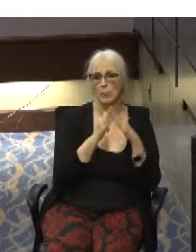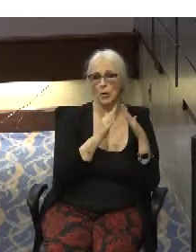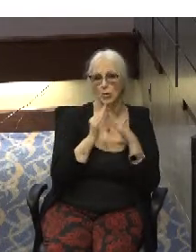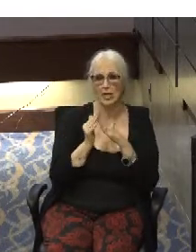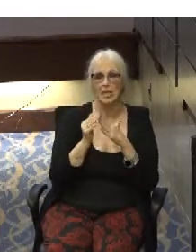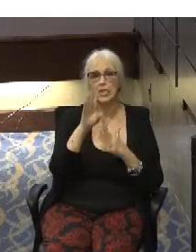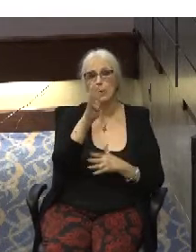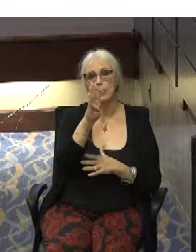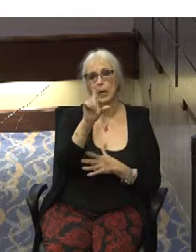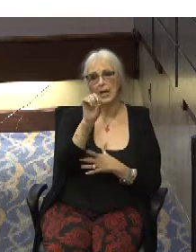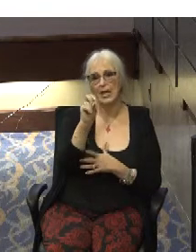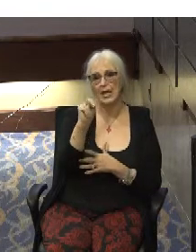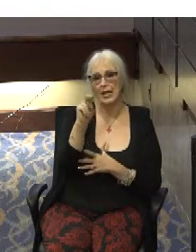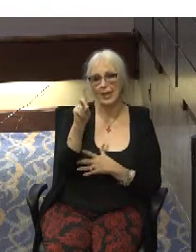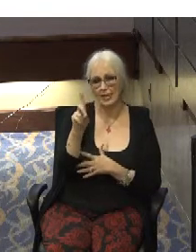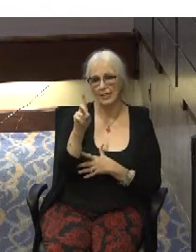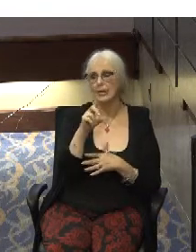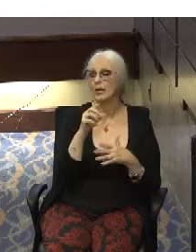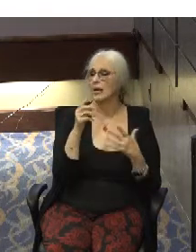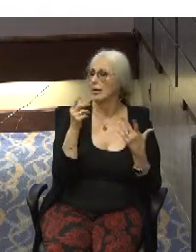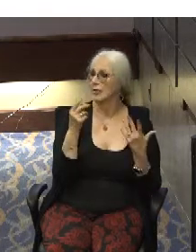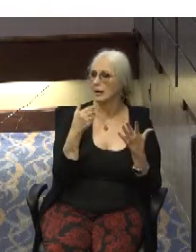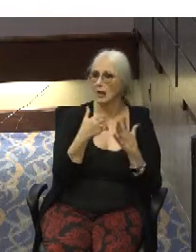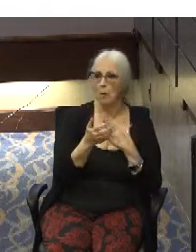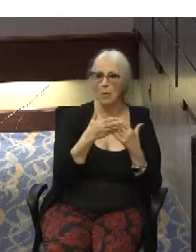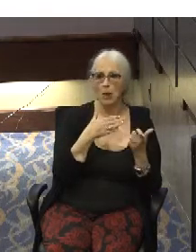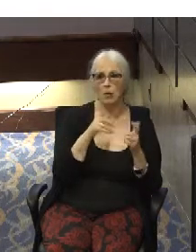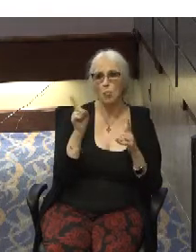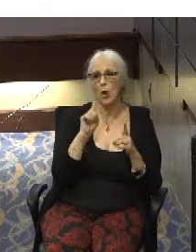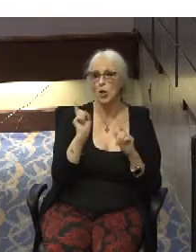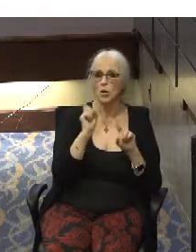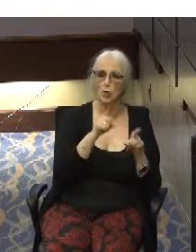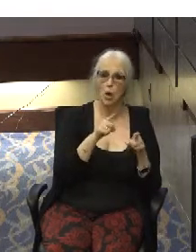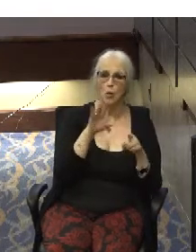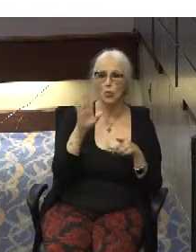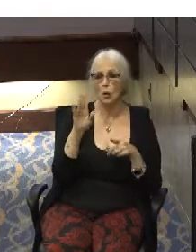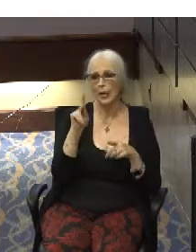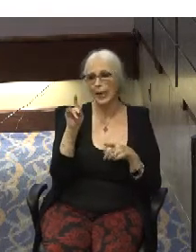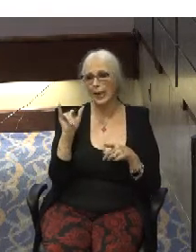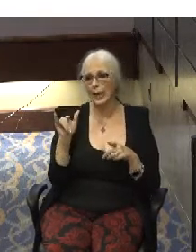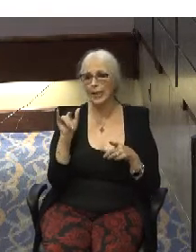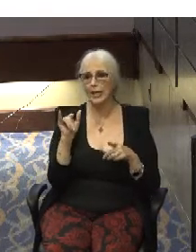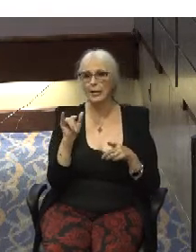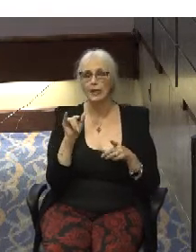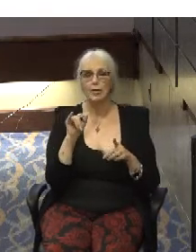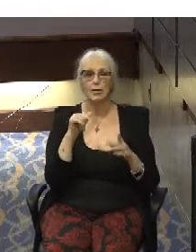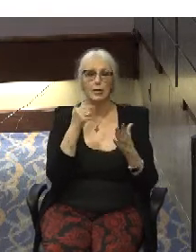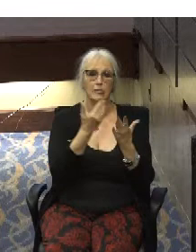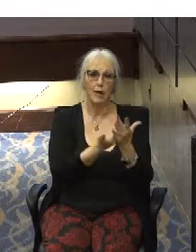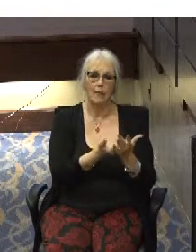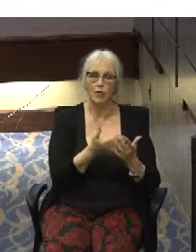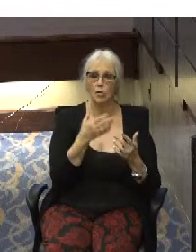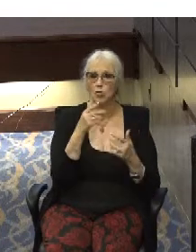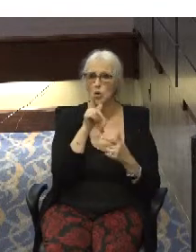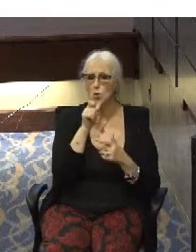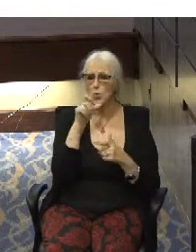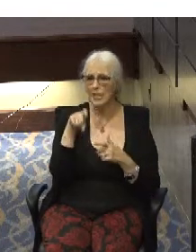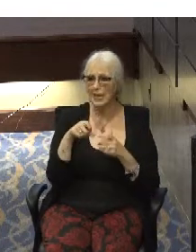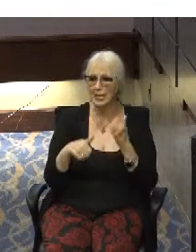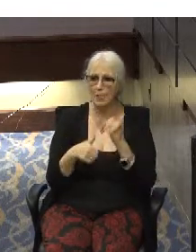riding transit and where they're going, basically their key destinations, but also who in the community needs it the most. We also looked